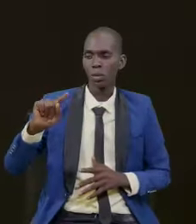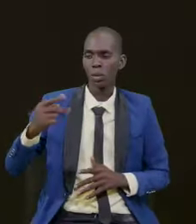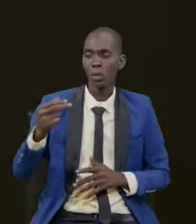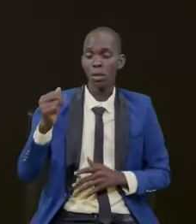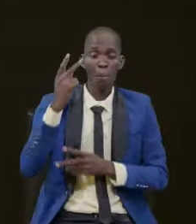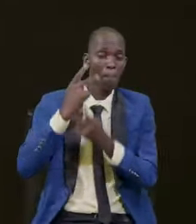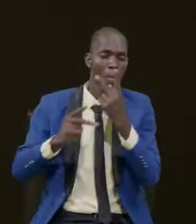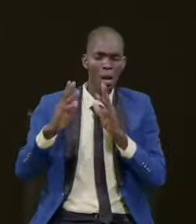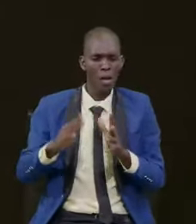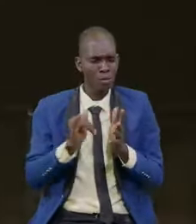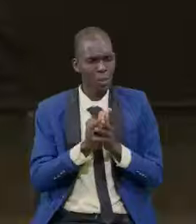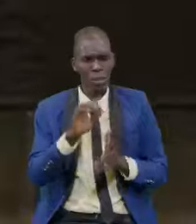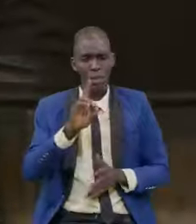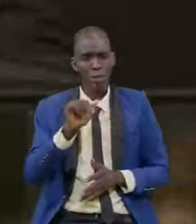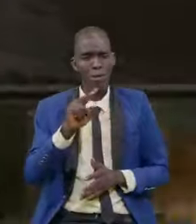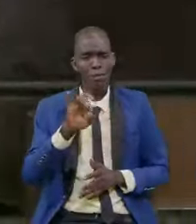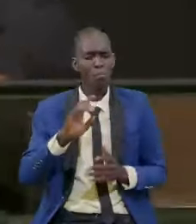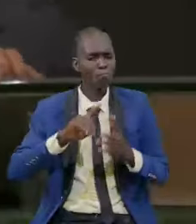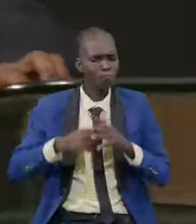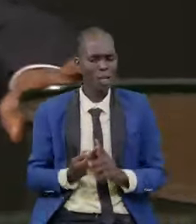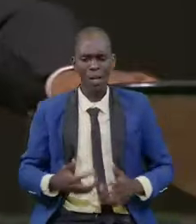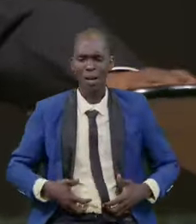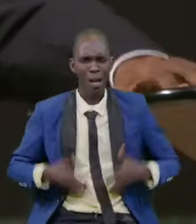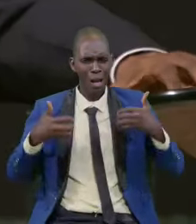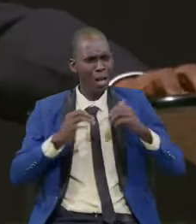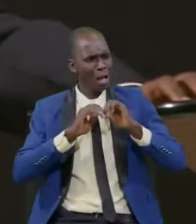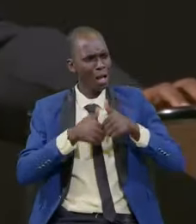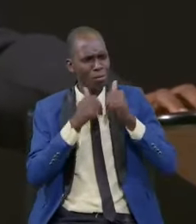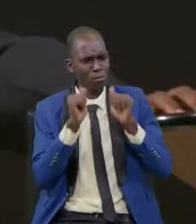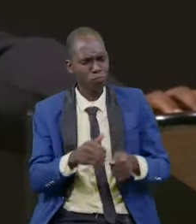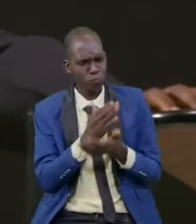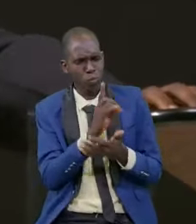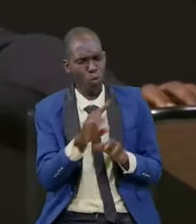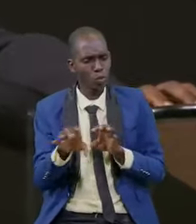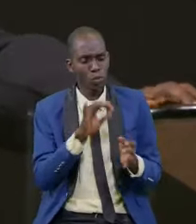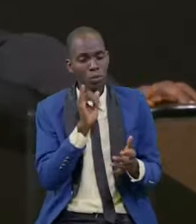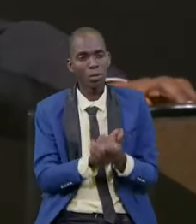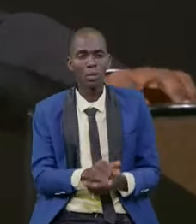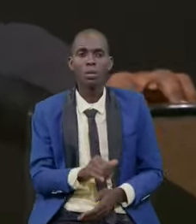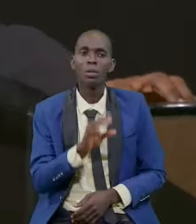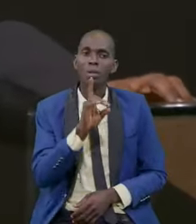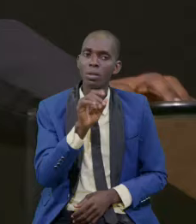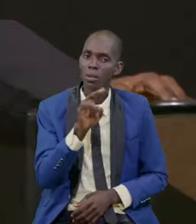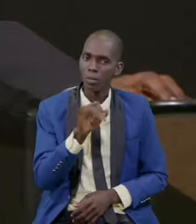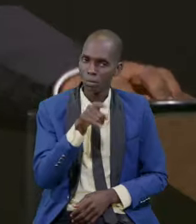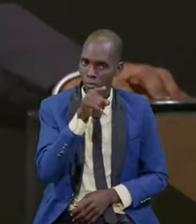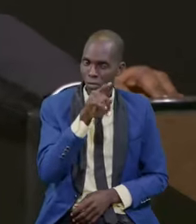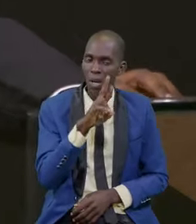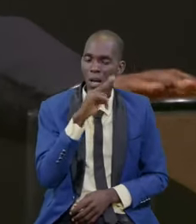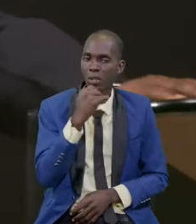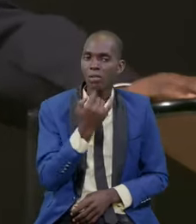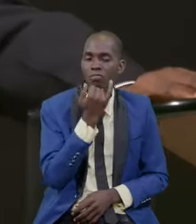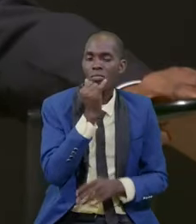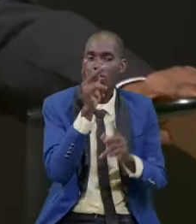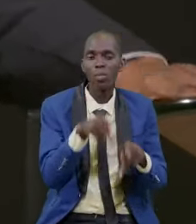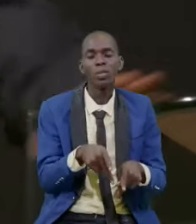they're wrathful. They get angry. How can somebody do that? Thou art the man. So